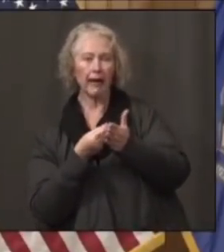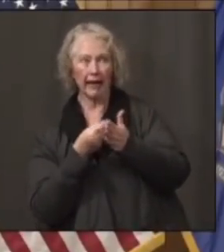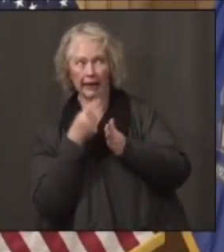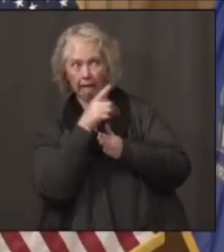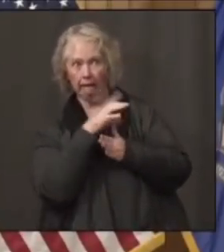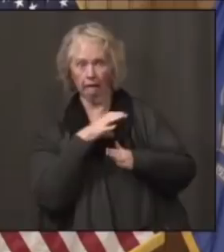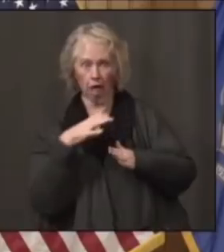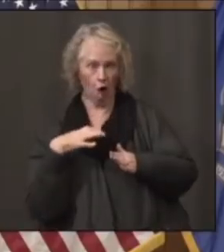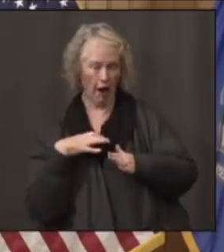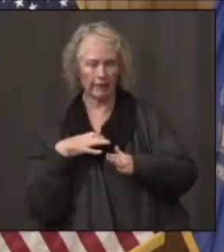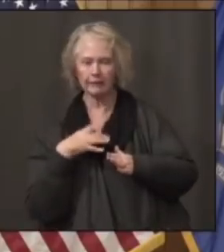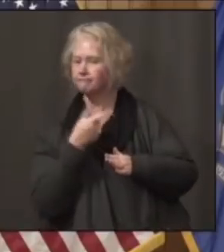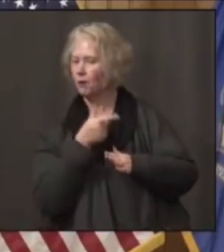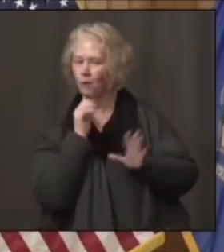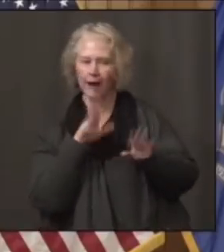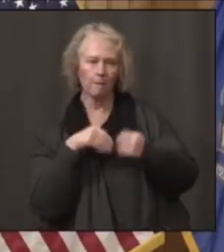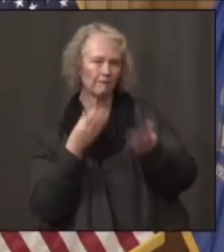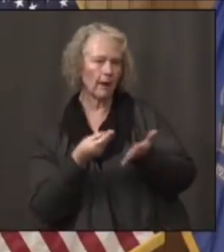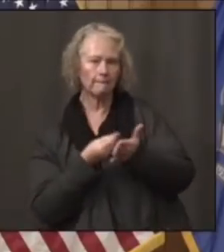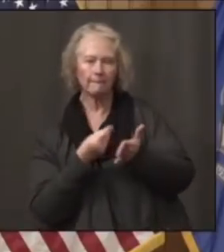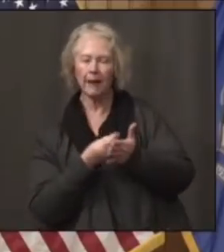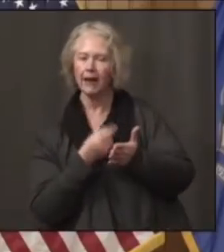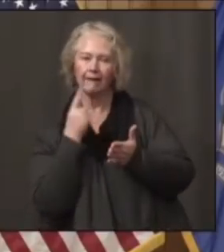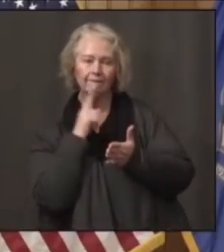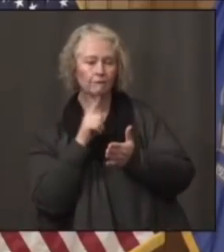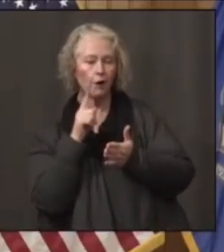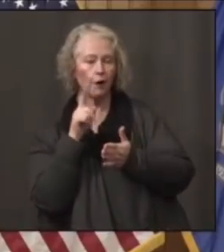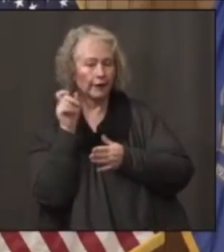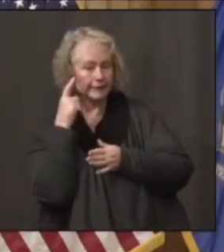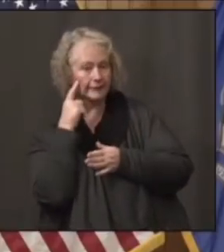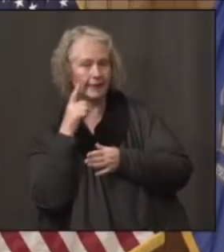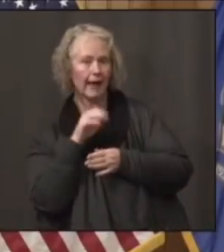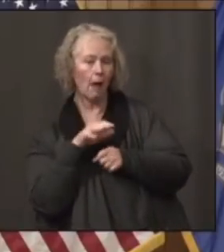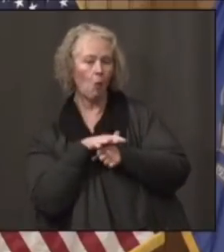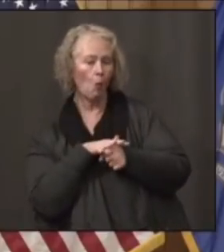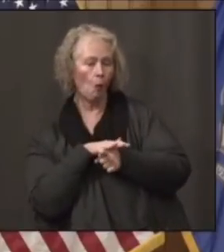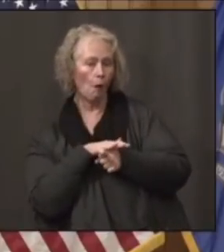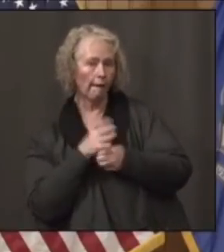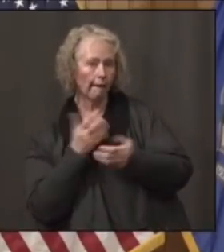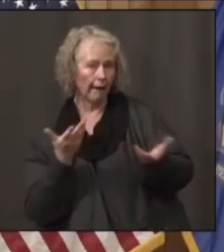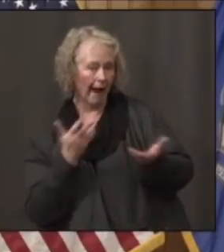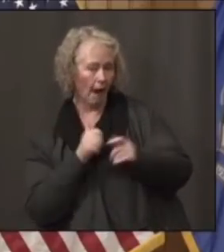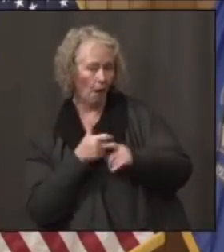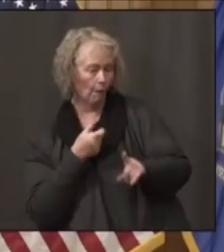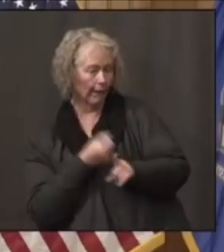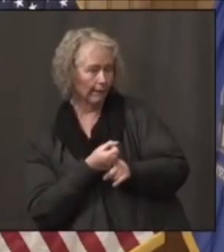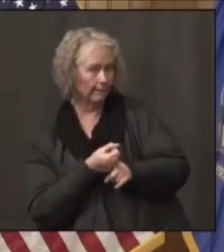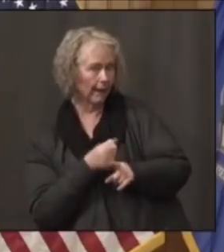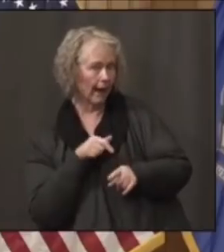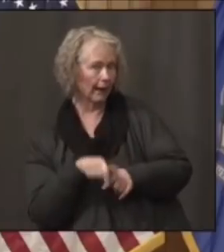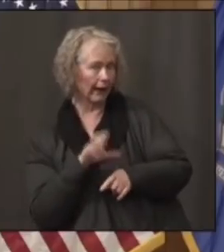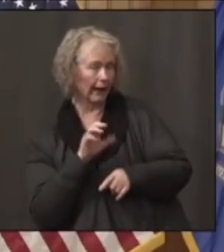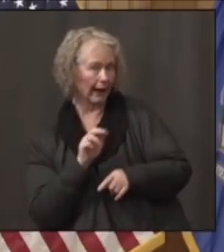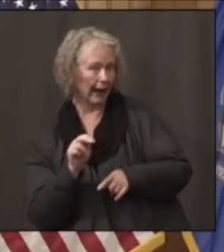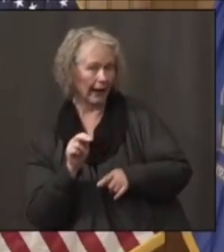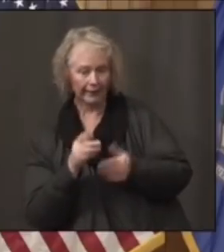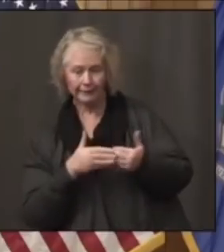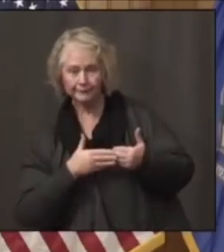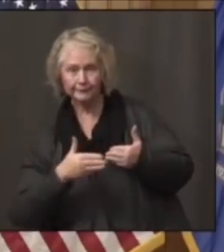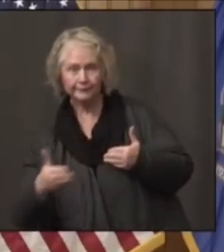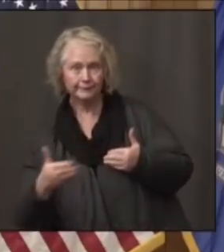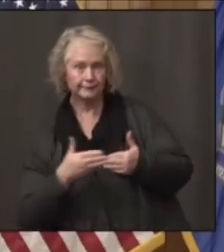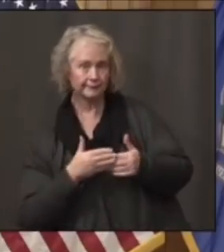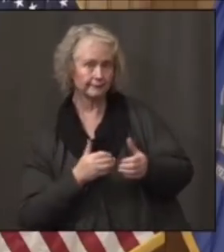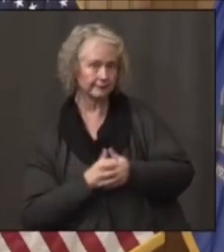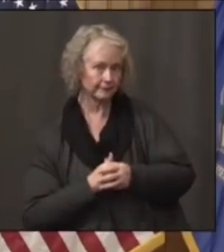to exclude funding for state and local governments. So I'm wondering how that impacts Connecticut as we go forward and continue to fight this pandemic.